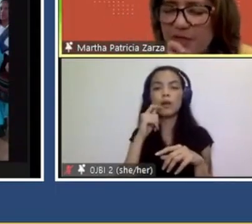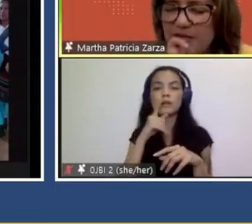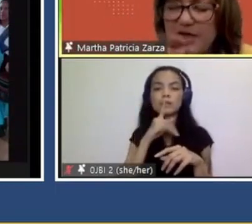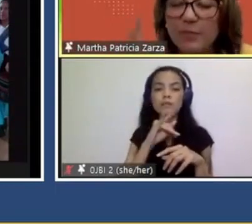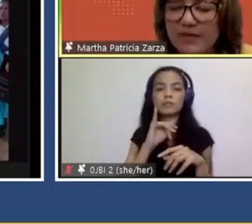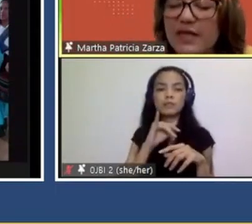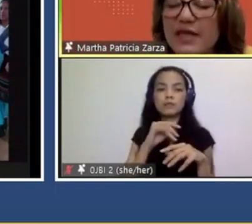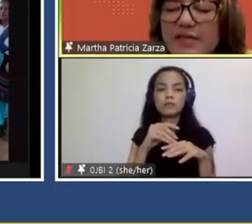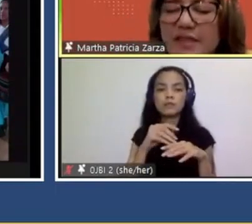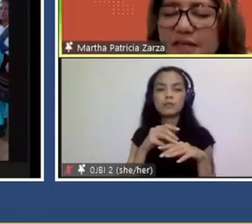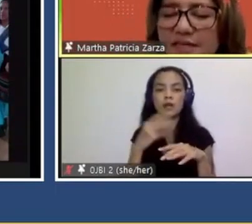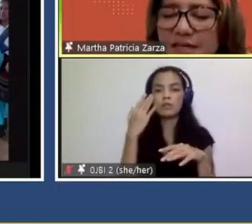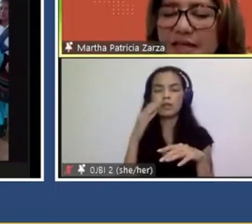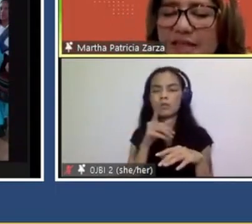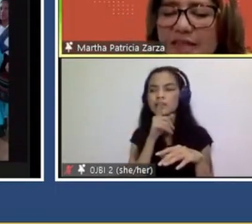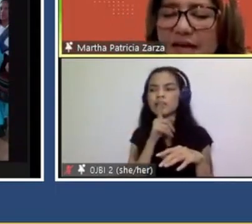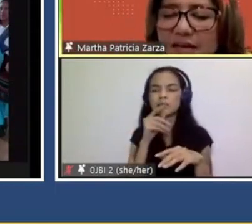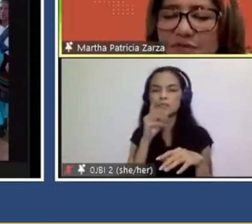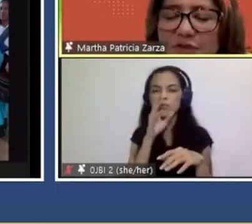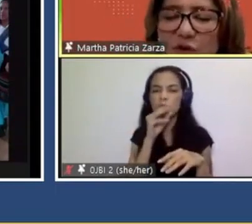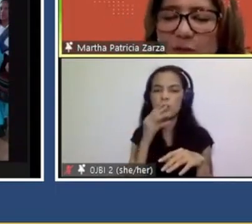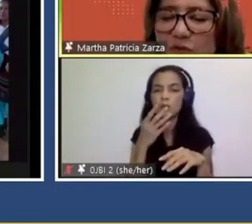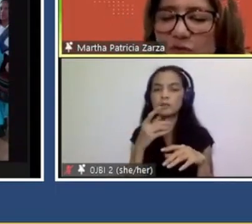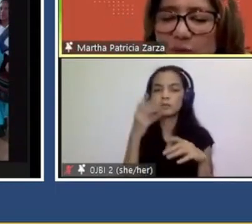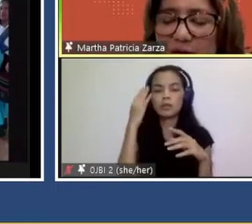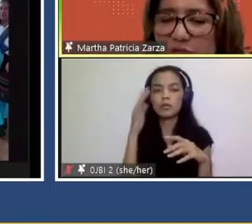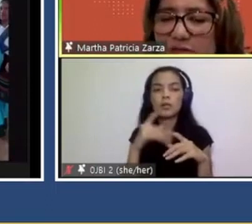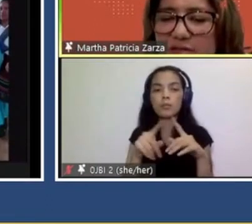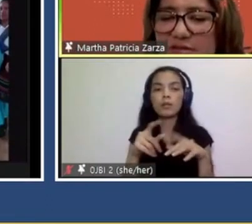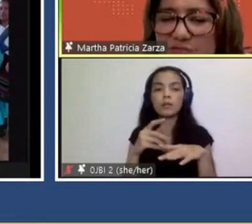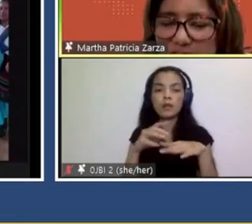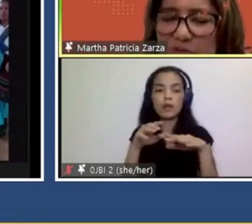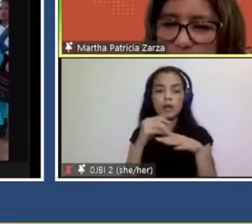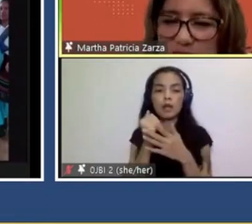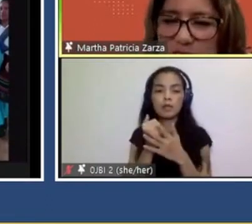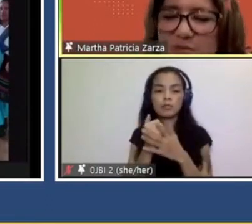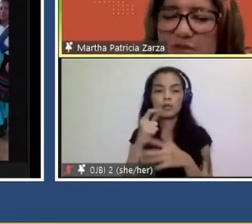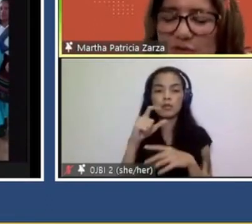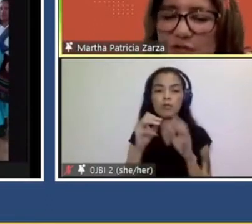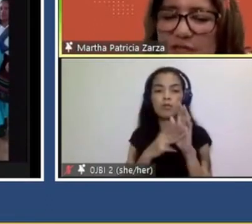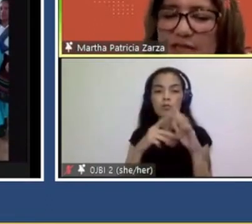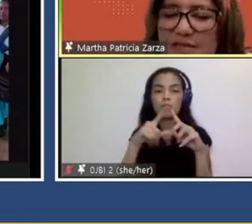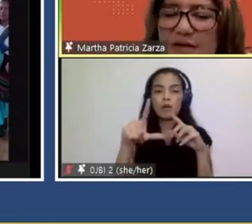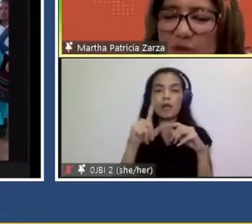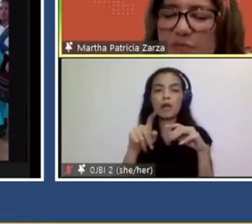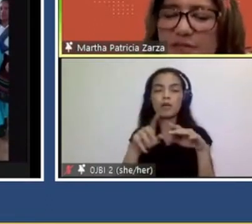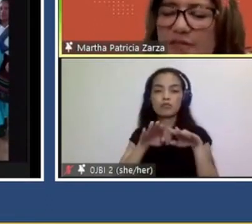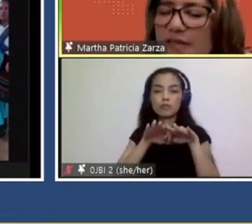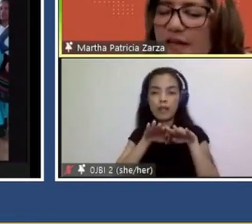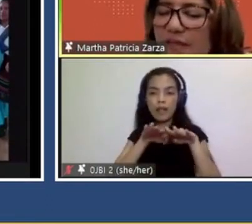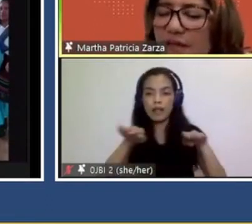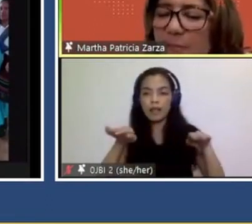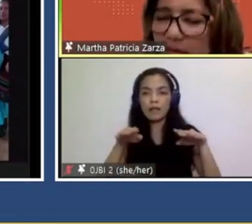the term in English now, but the thing is that they ask for the comal to be round, just as the tortillas, because the tortillas are